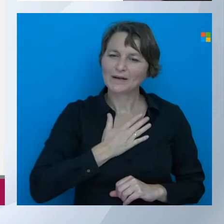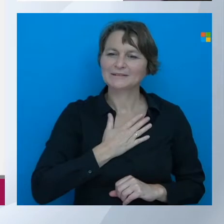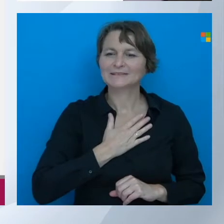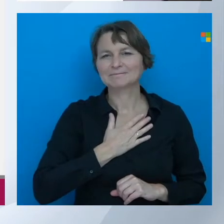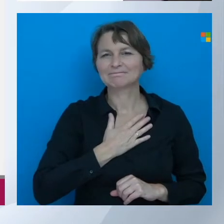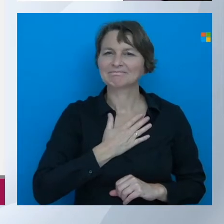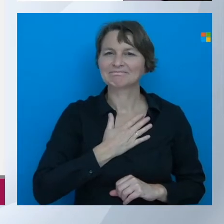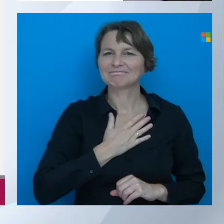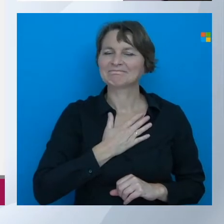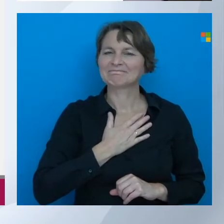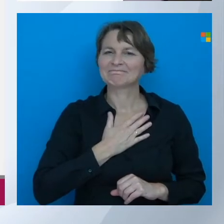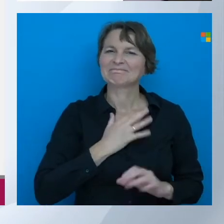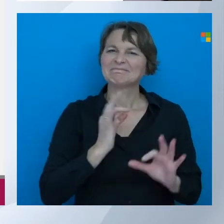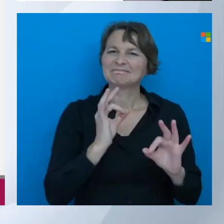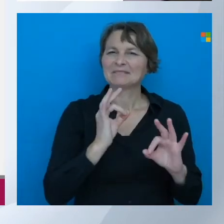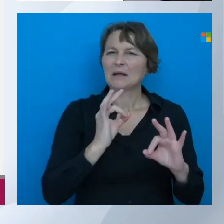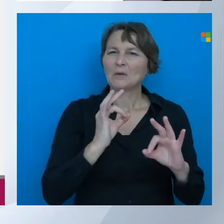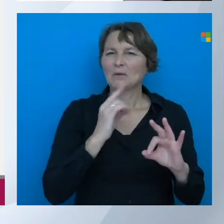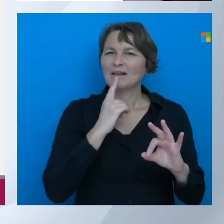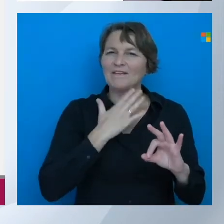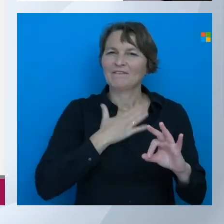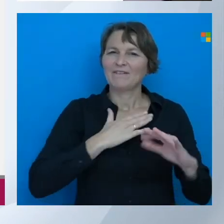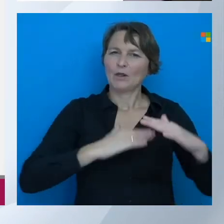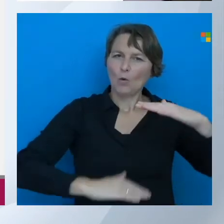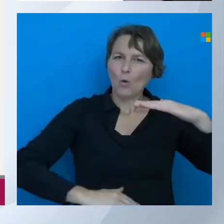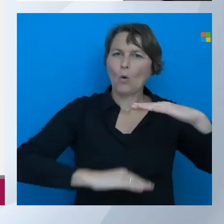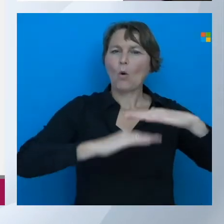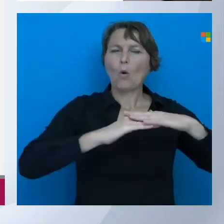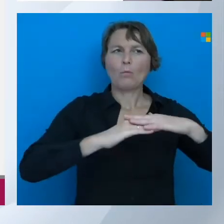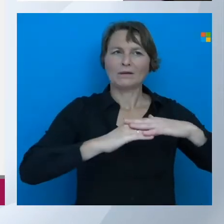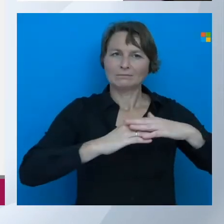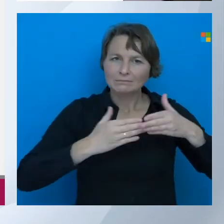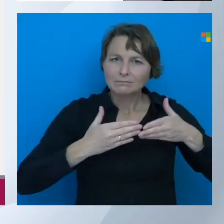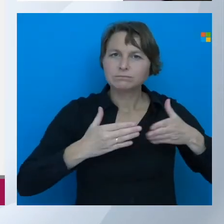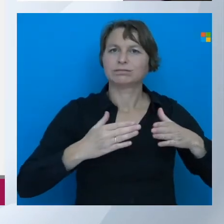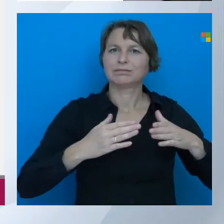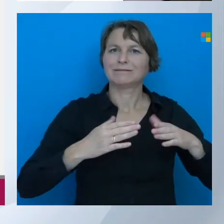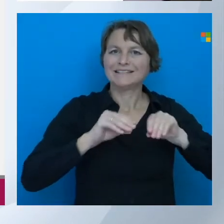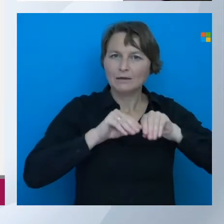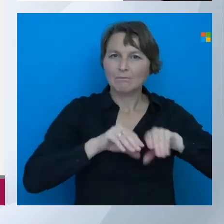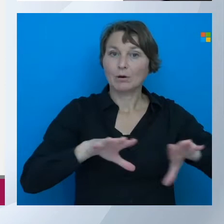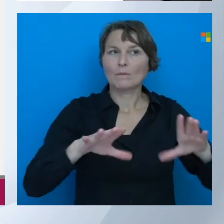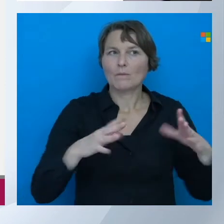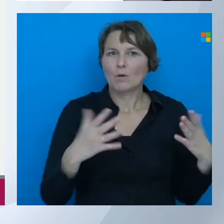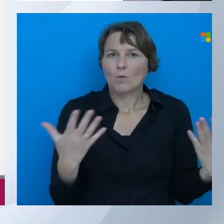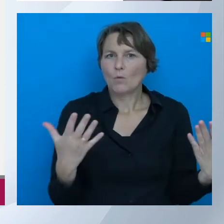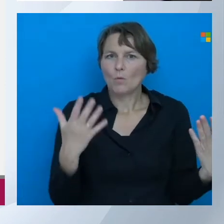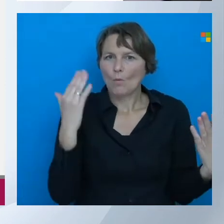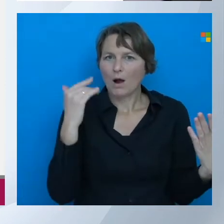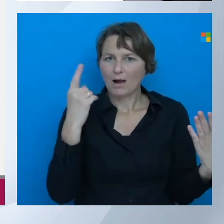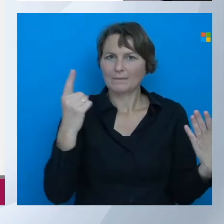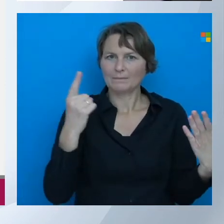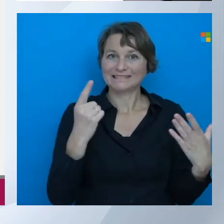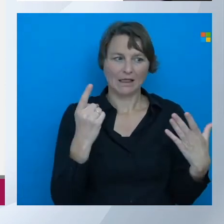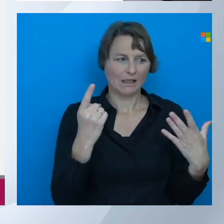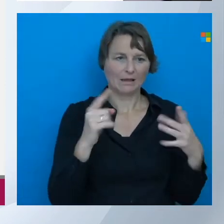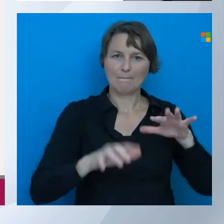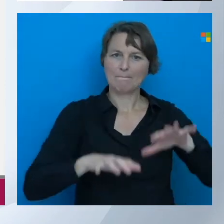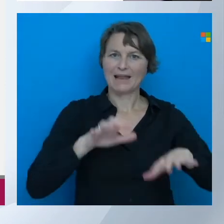a full automated deployment yet, because I'm still manually entering information